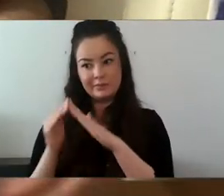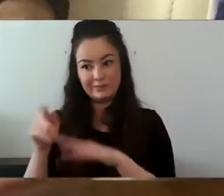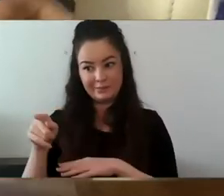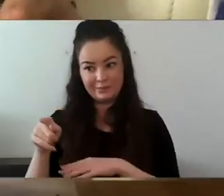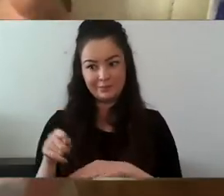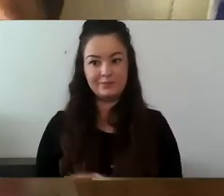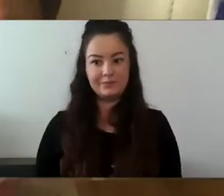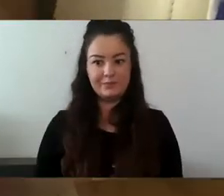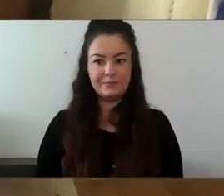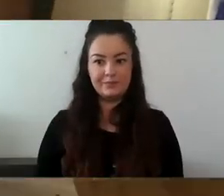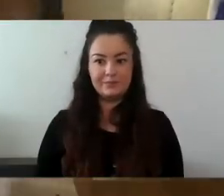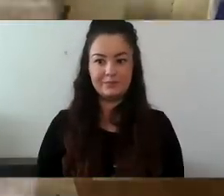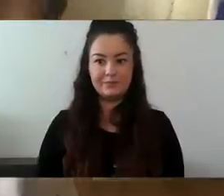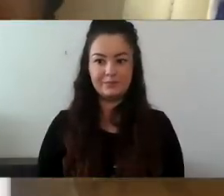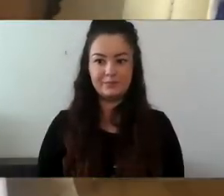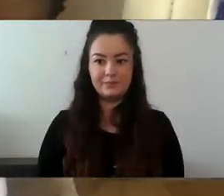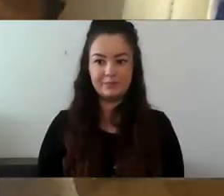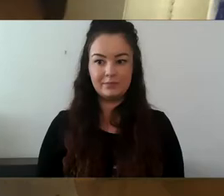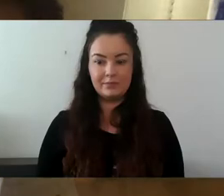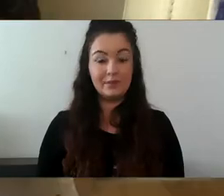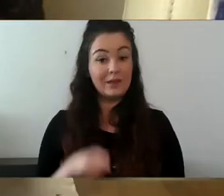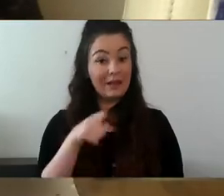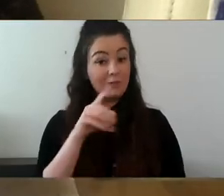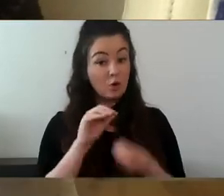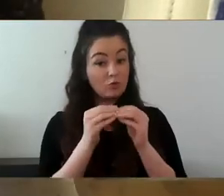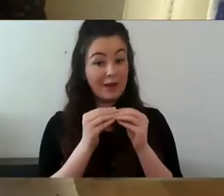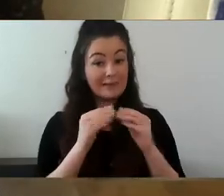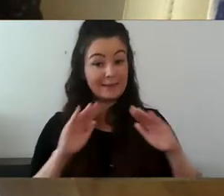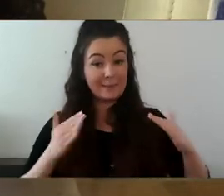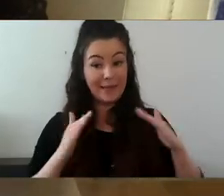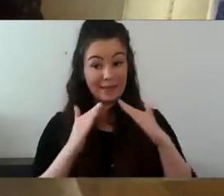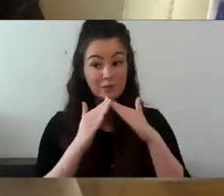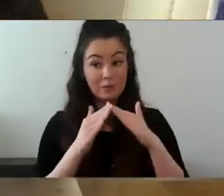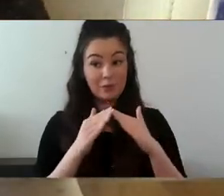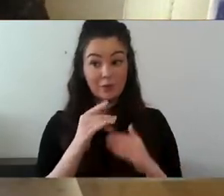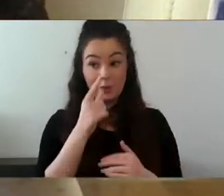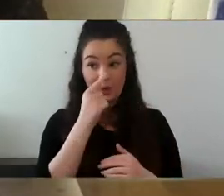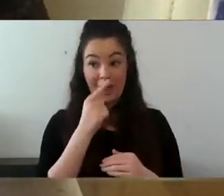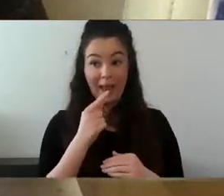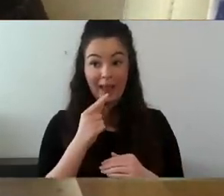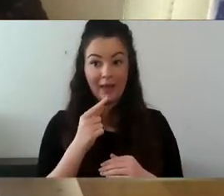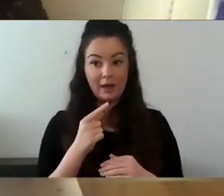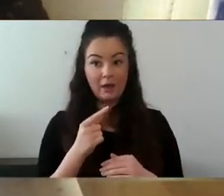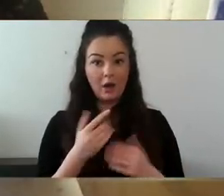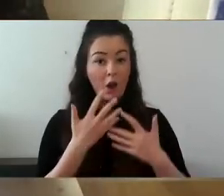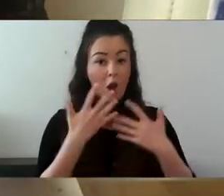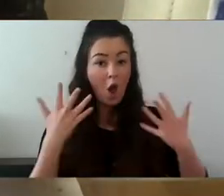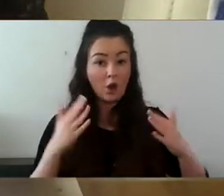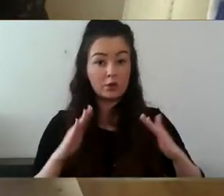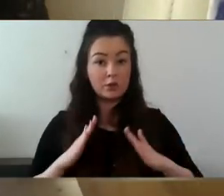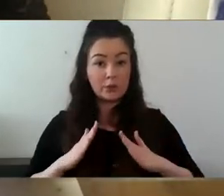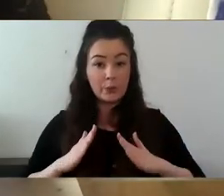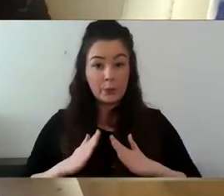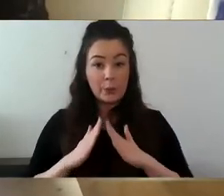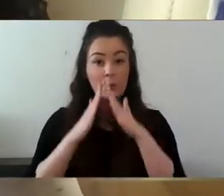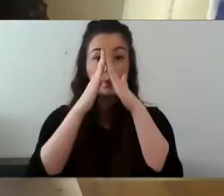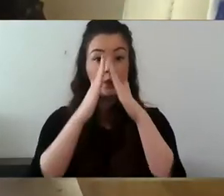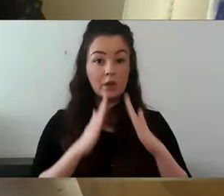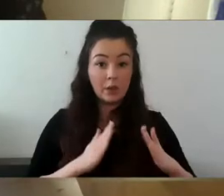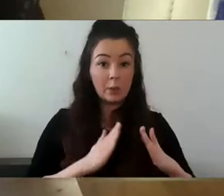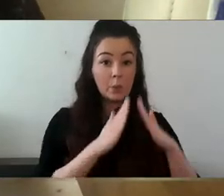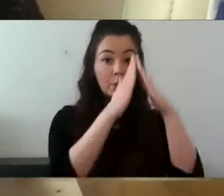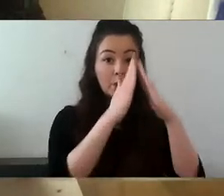lines going off to the side. Again, if you're doing mountains, you can do lots and lots of tall,